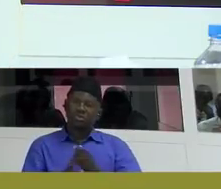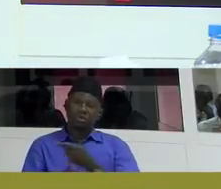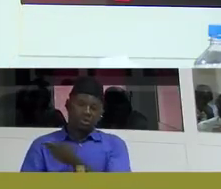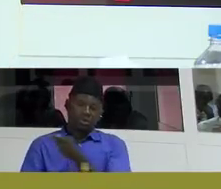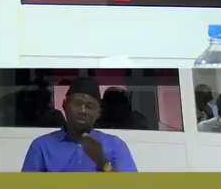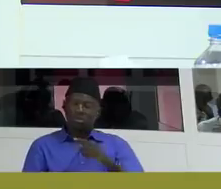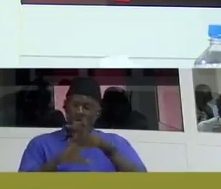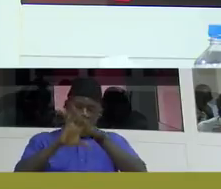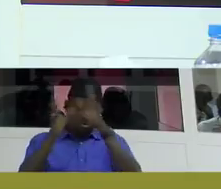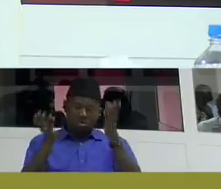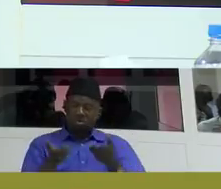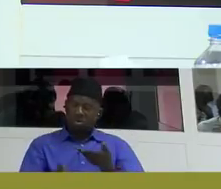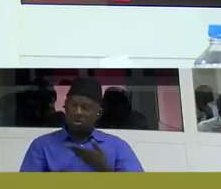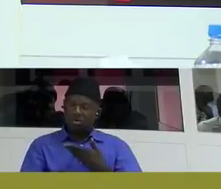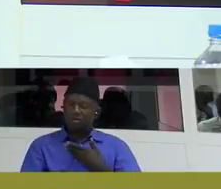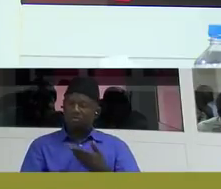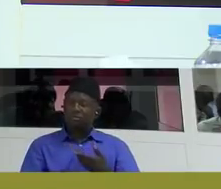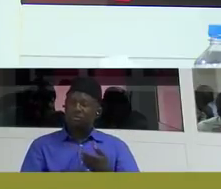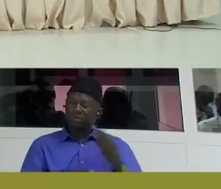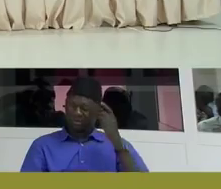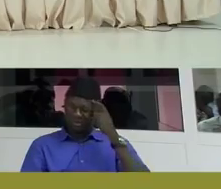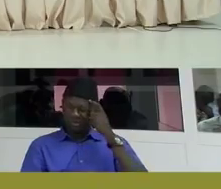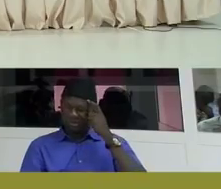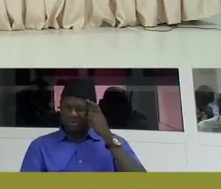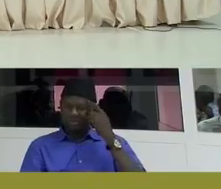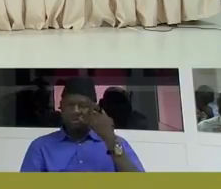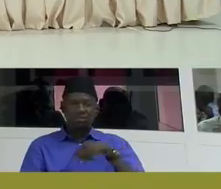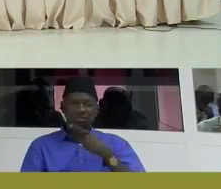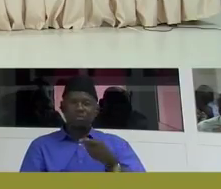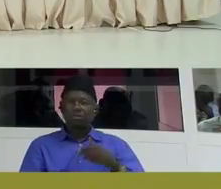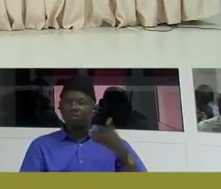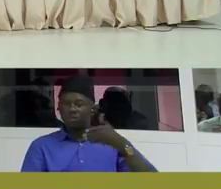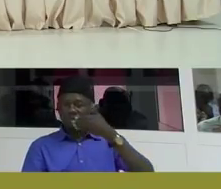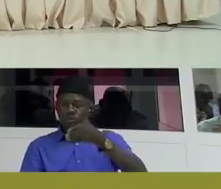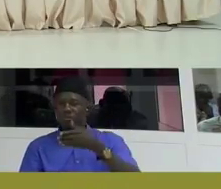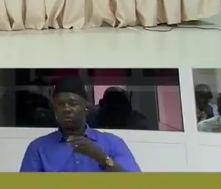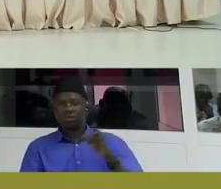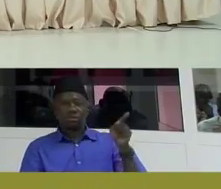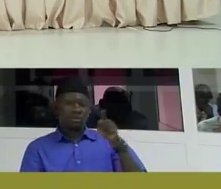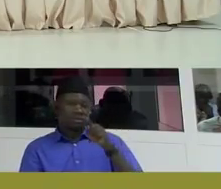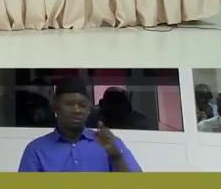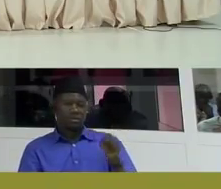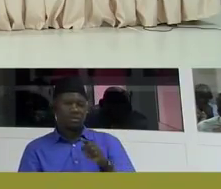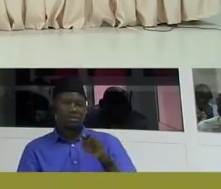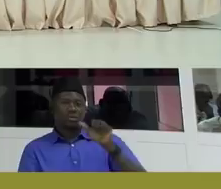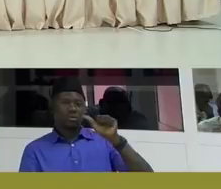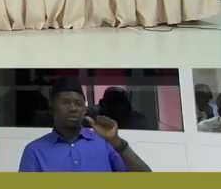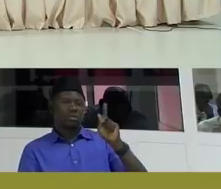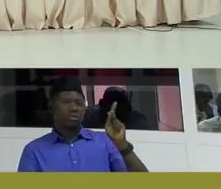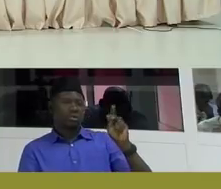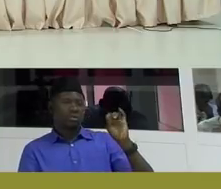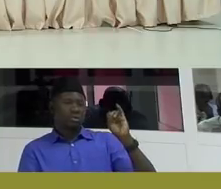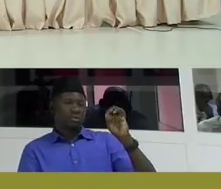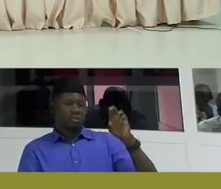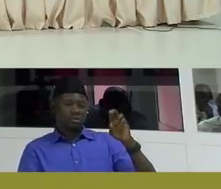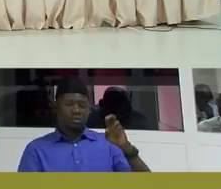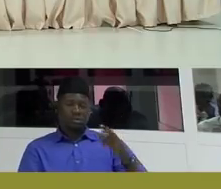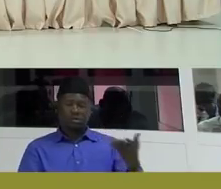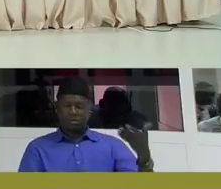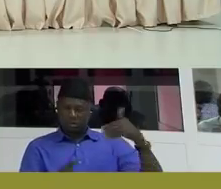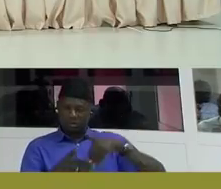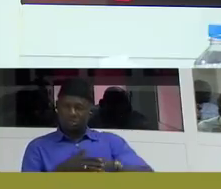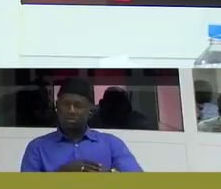from the visit of Zakir. Zakir came into the Gambia, made his preaching